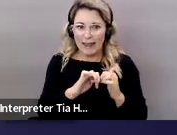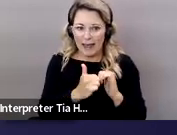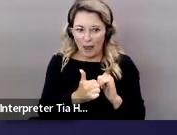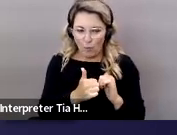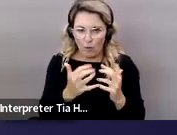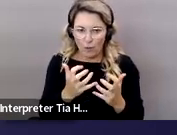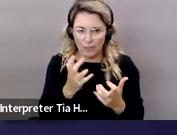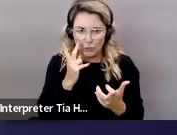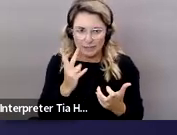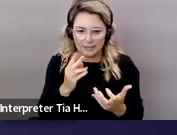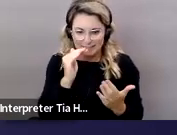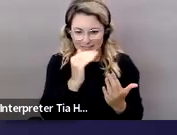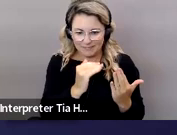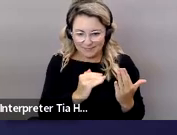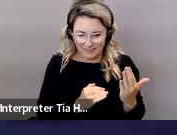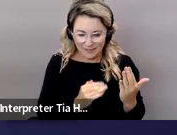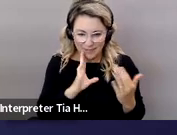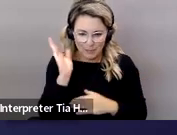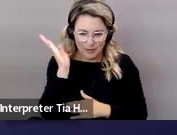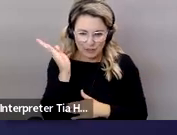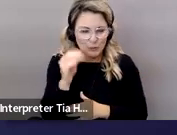proceed. Shouldn't be any difference in the content